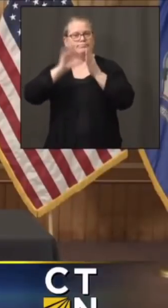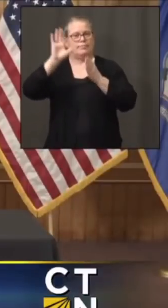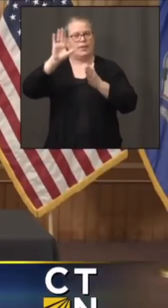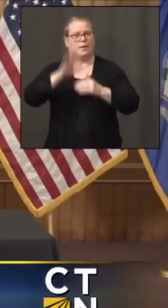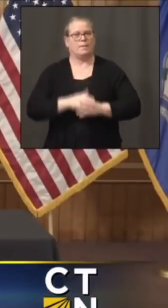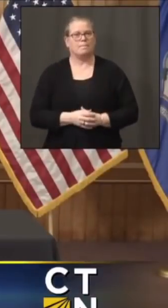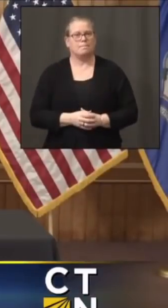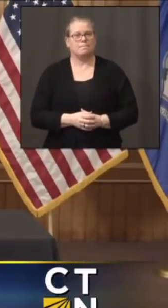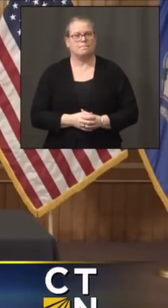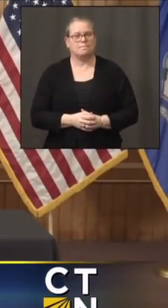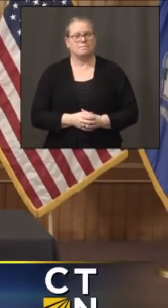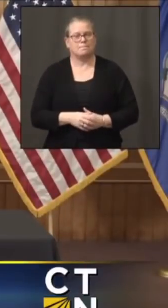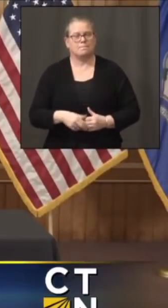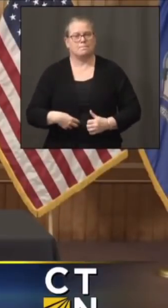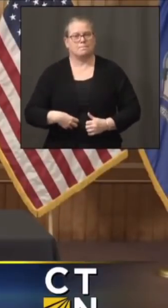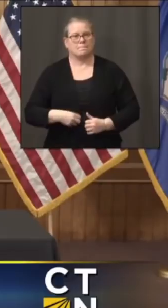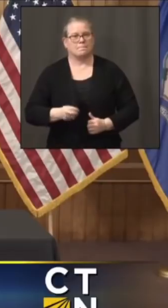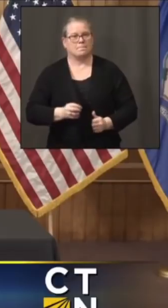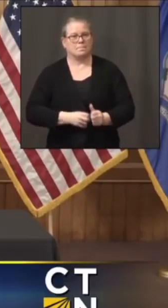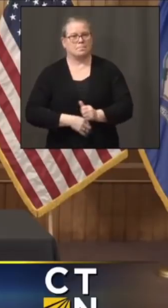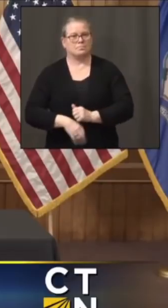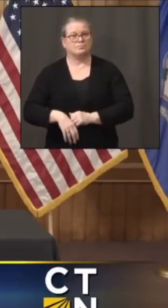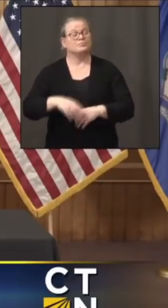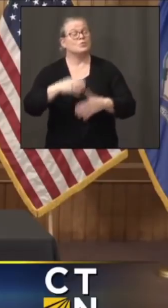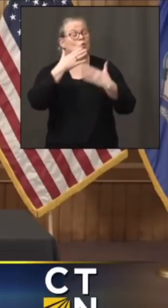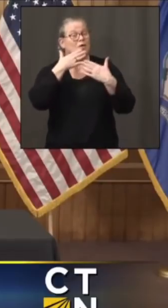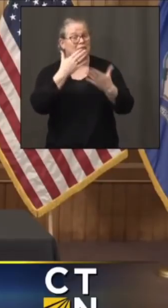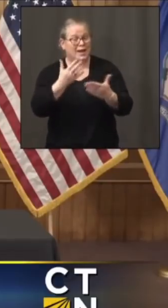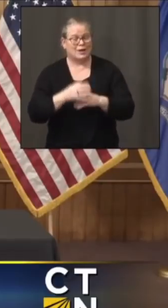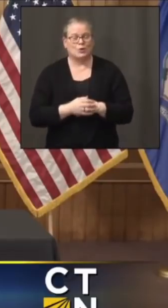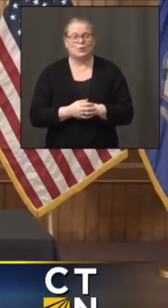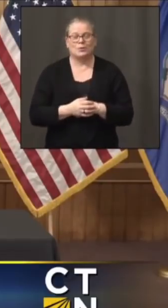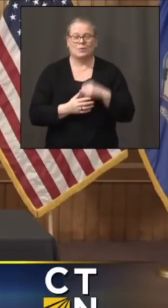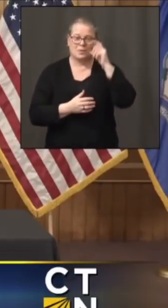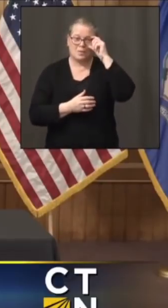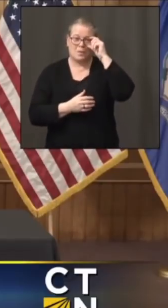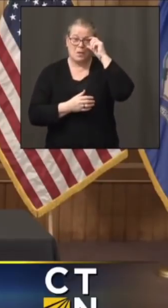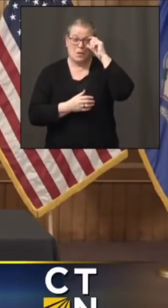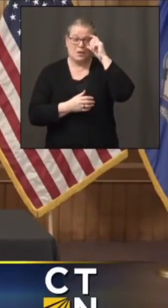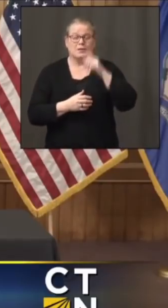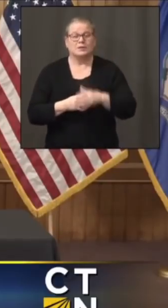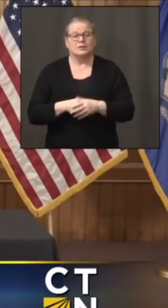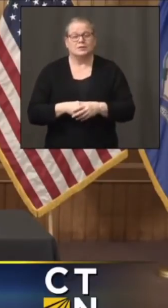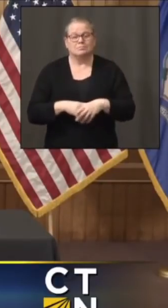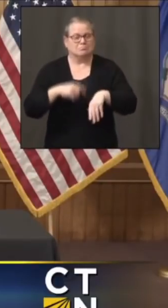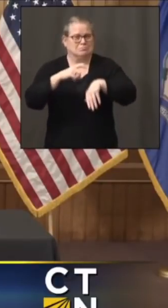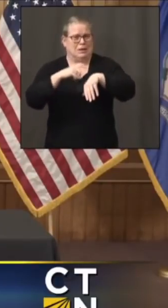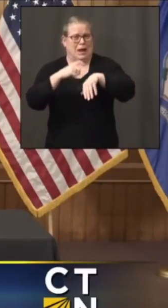Thank you. Well, thank you. I'm getting the signal, and thank you, Dr. Grant. You